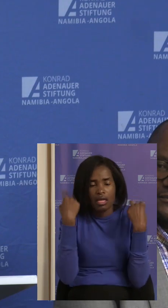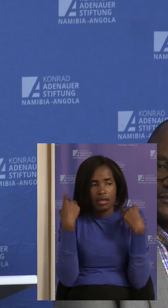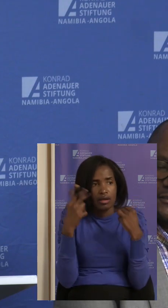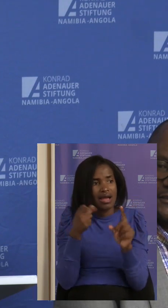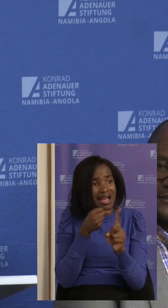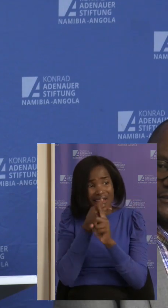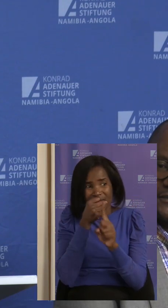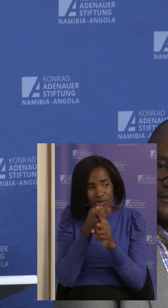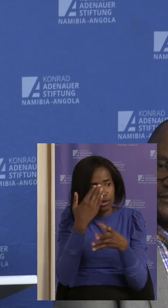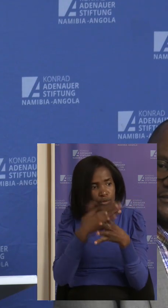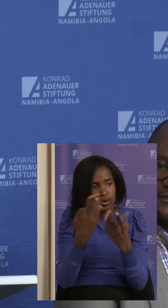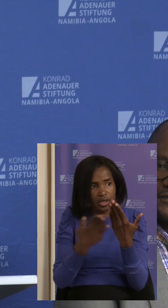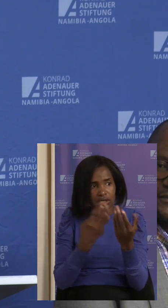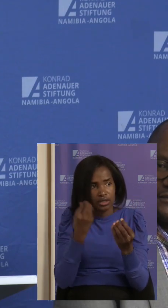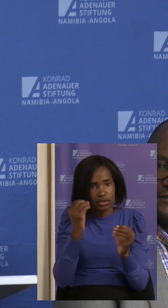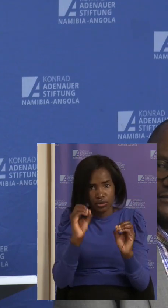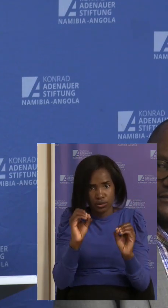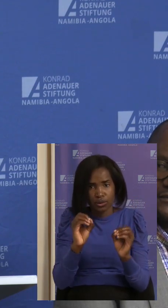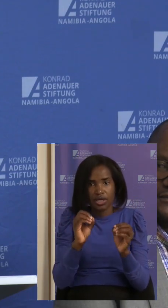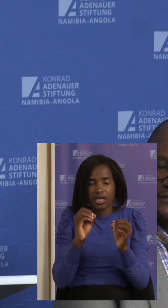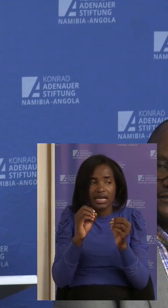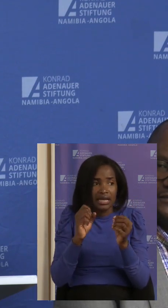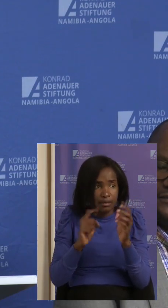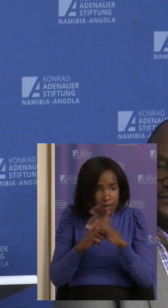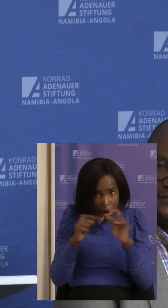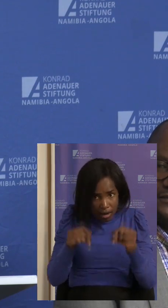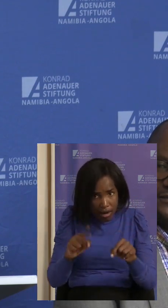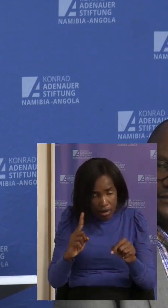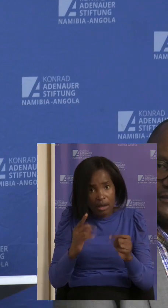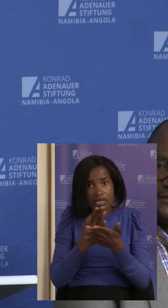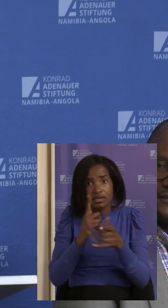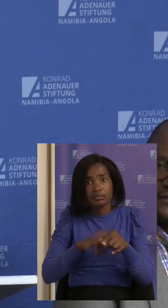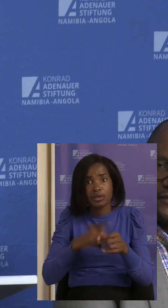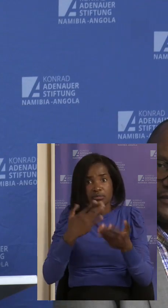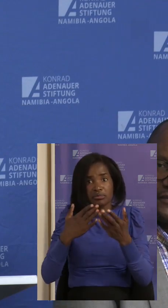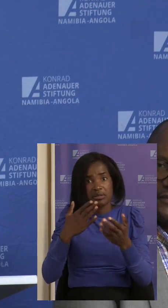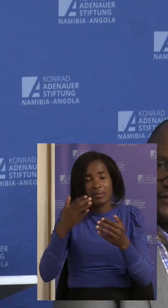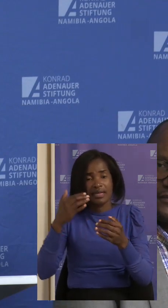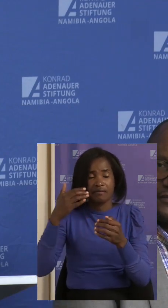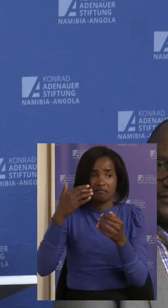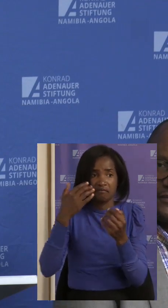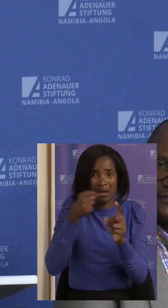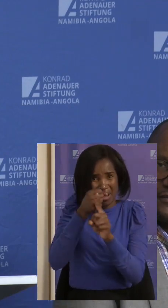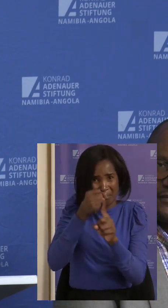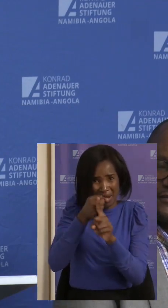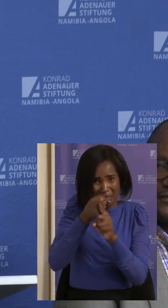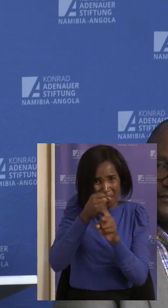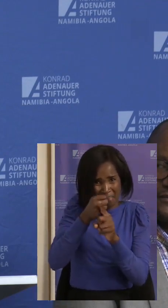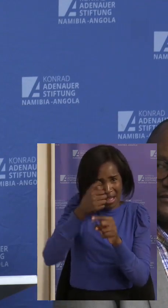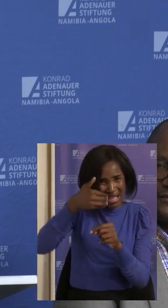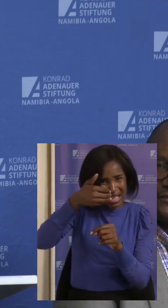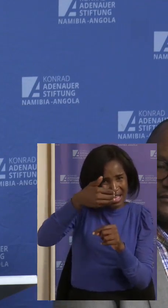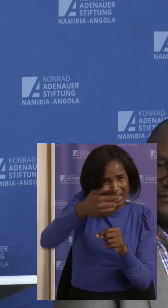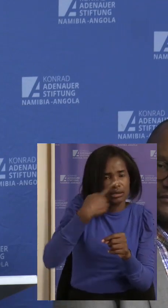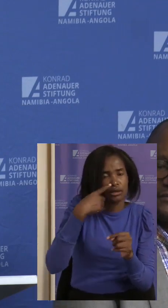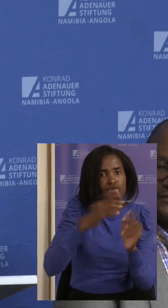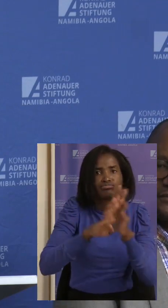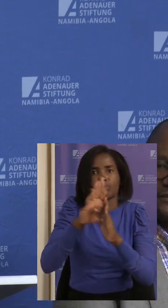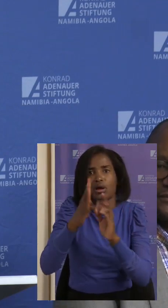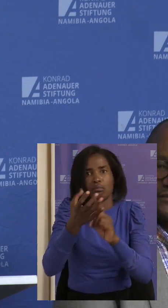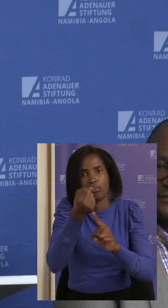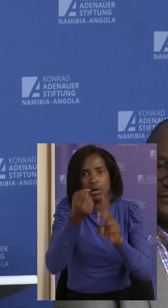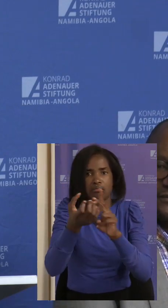not easy, and you don't get the results now. Sometimes you get it even when you are out of the system, out of the student leadership, out of the